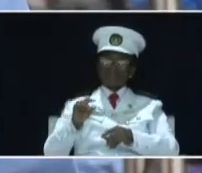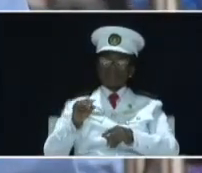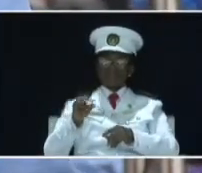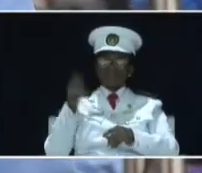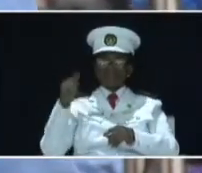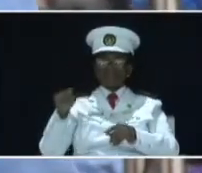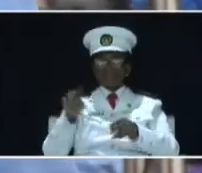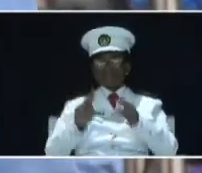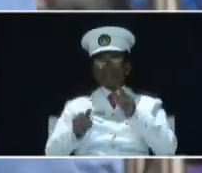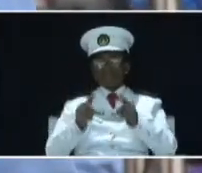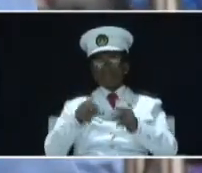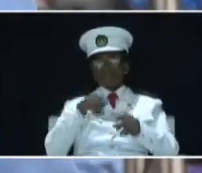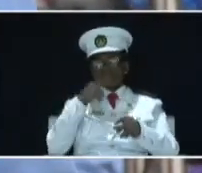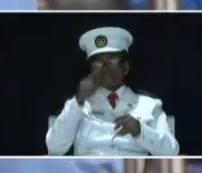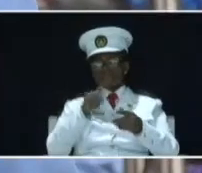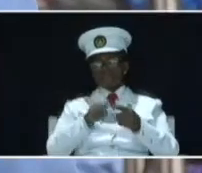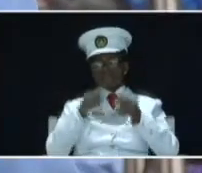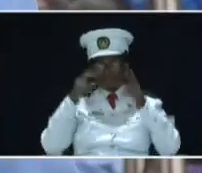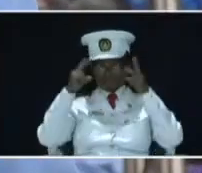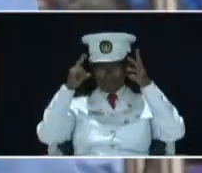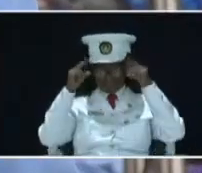the people said to Moses,